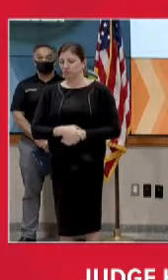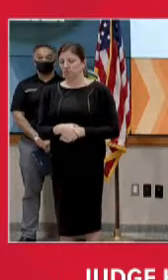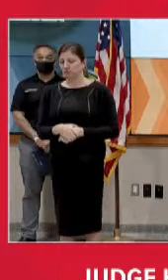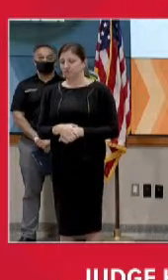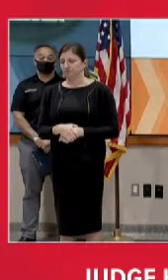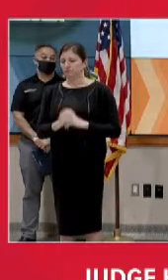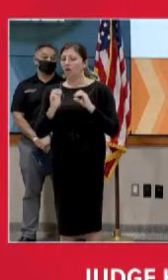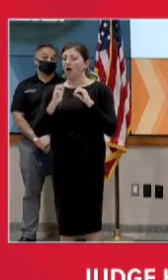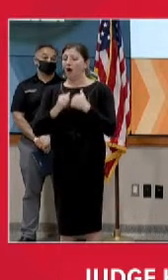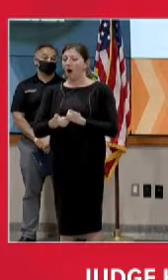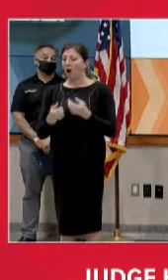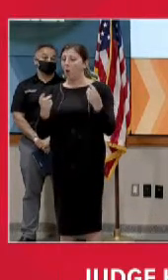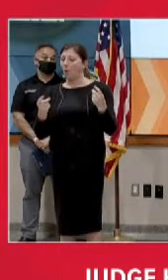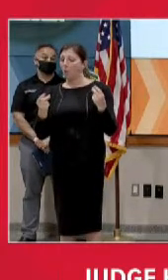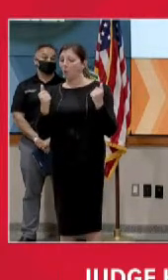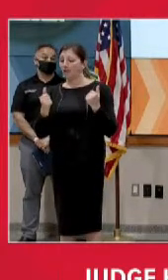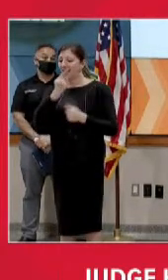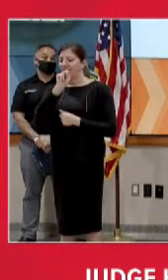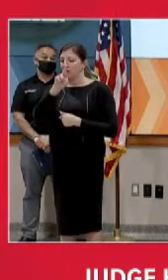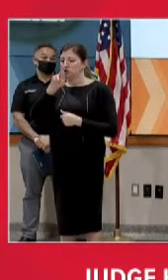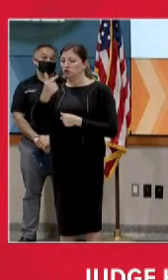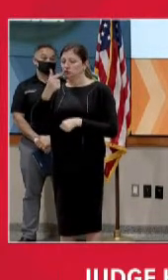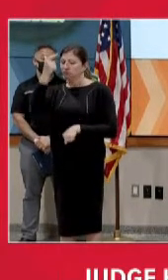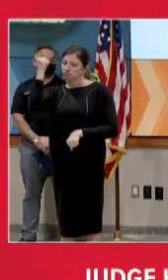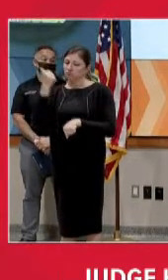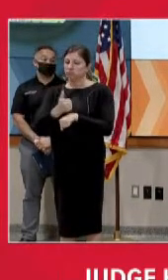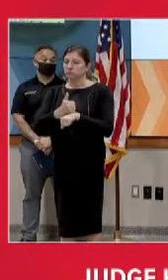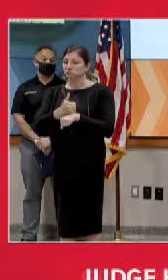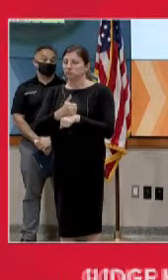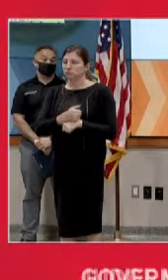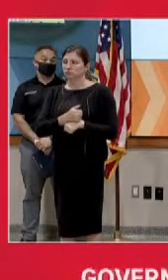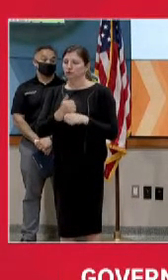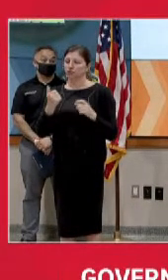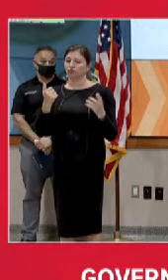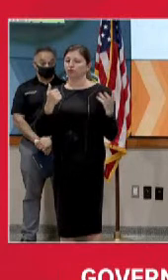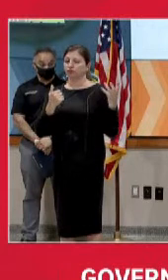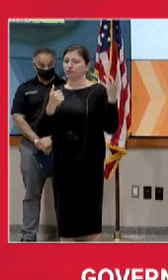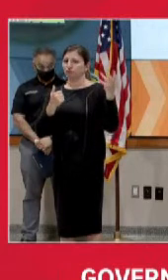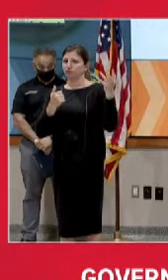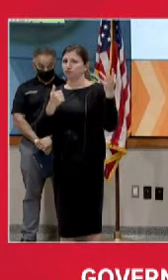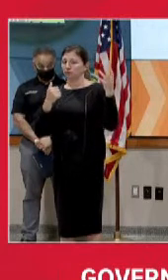How quickly can NRG be activated to receive patients?